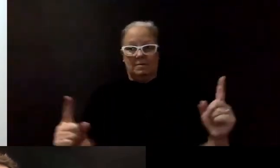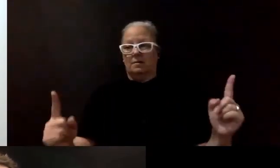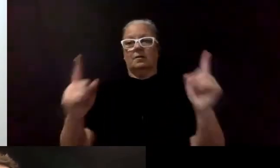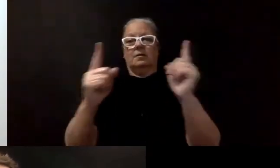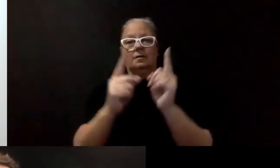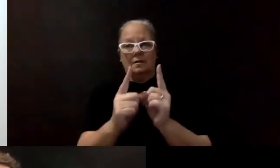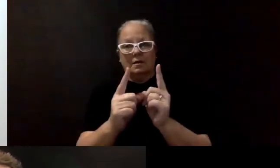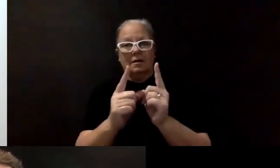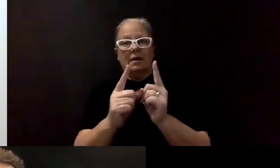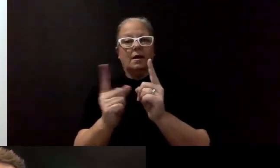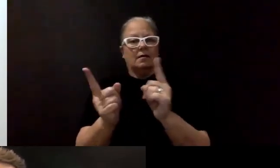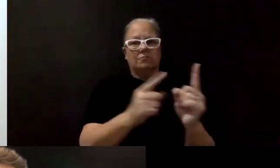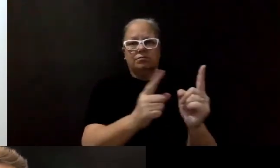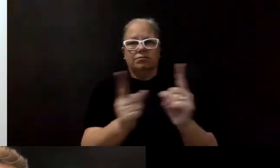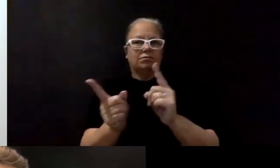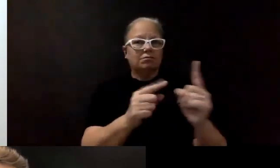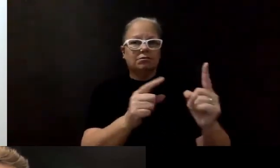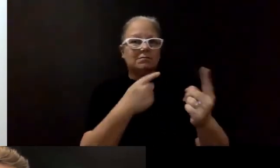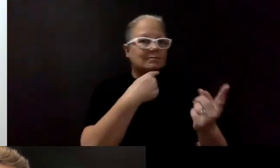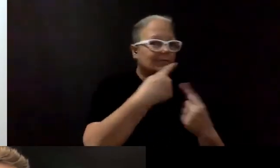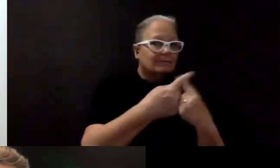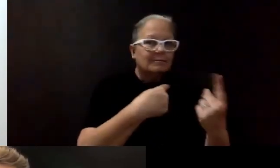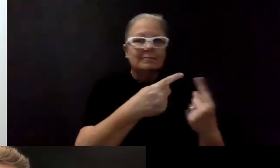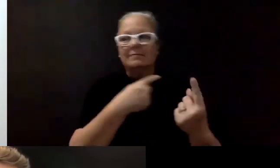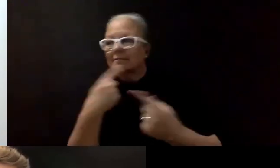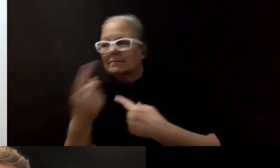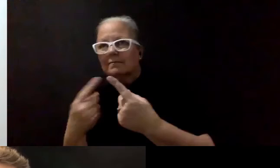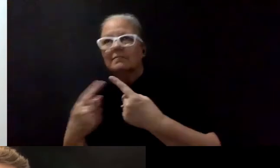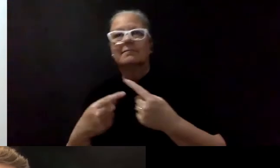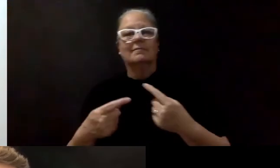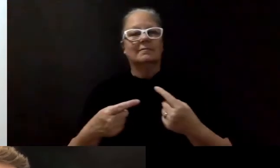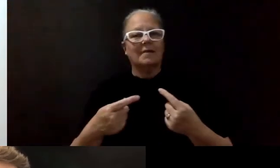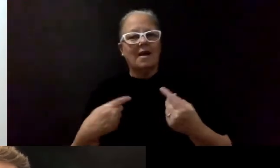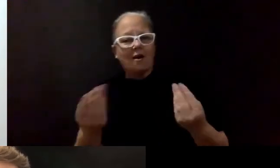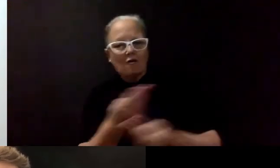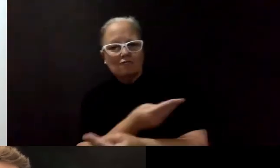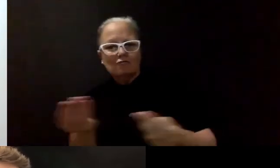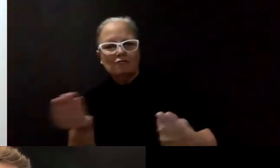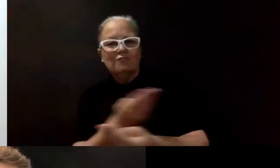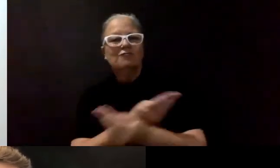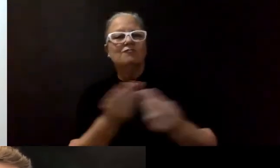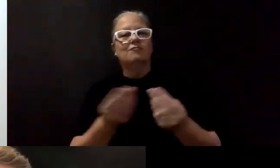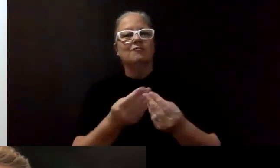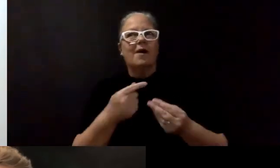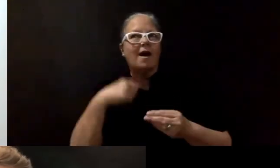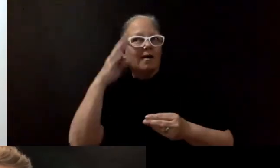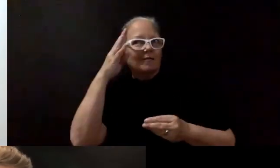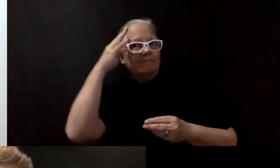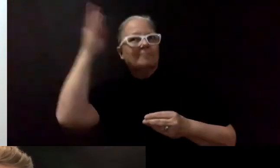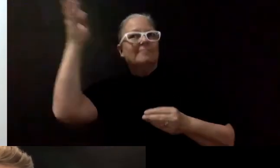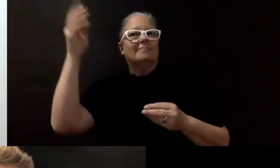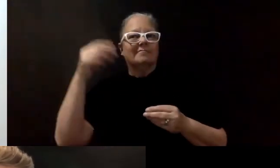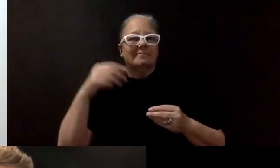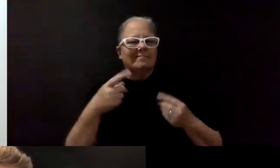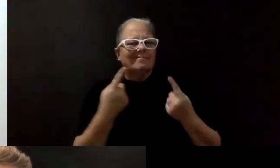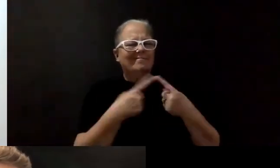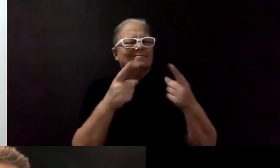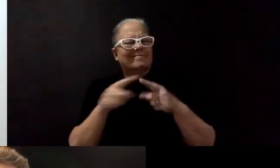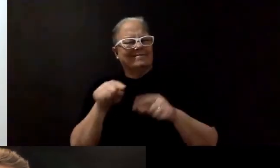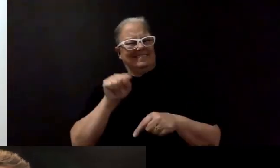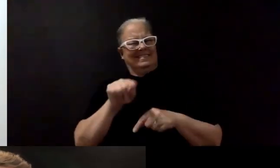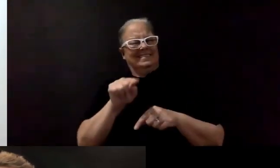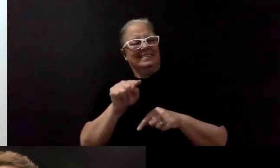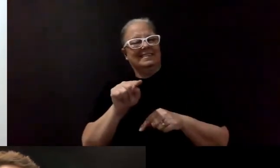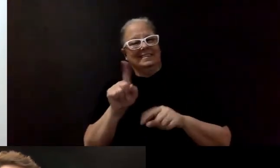understand someone else's thoughts and creative process and all of those things. So, yeah, I